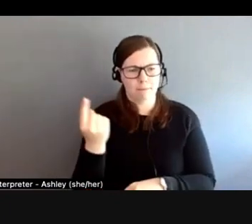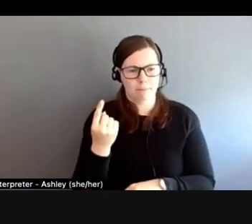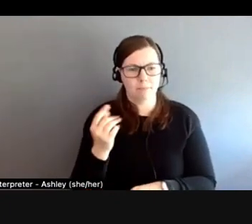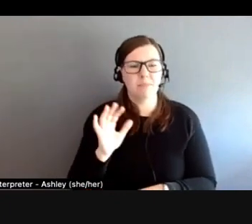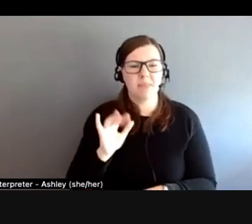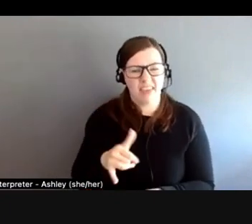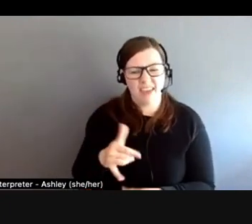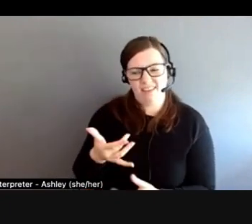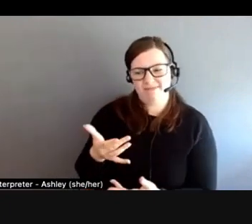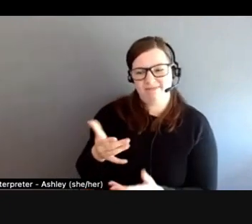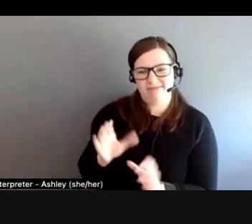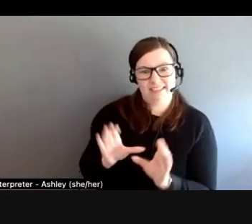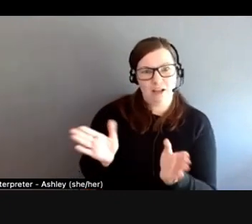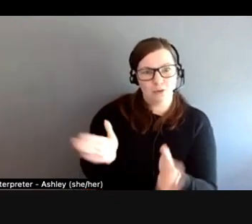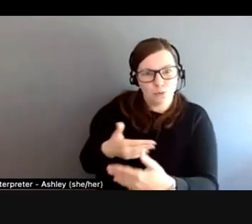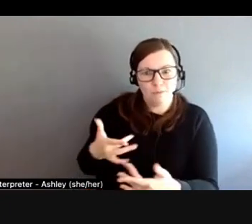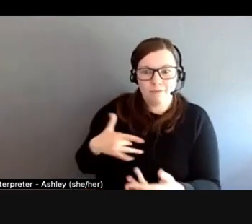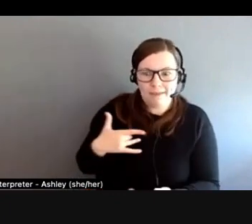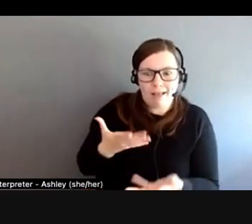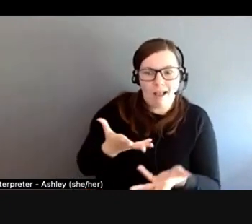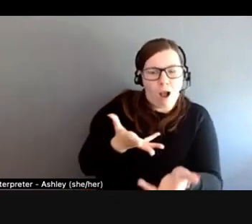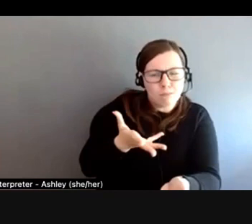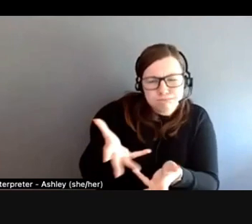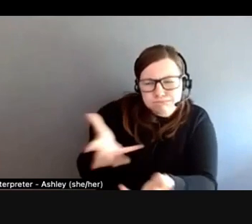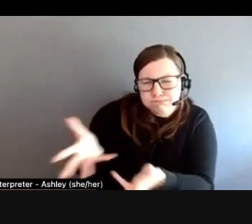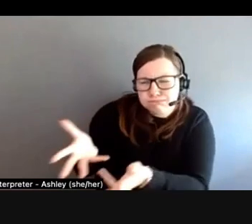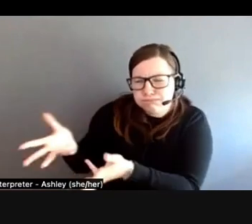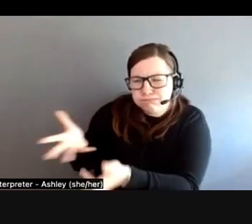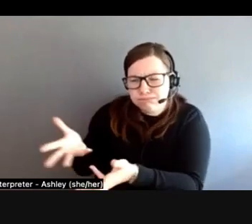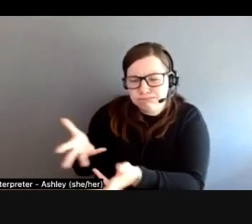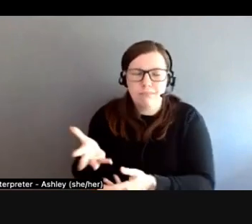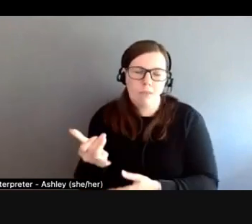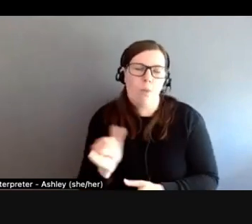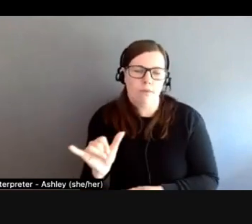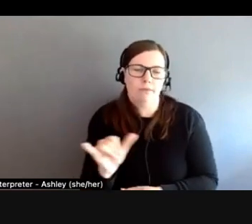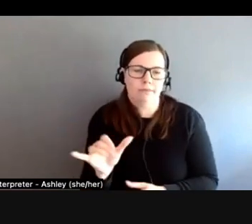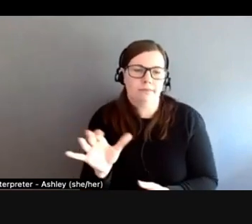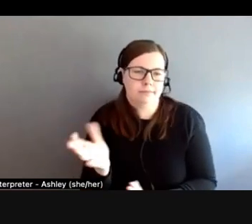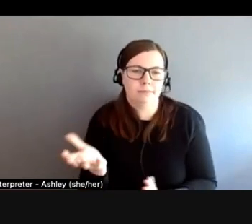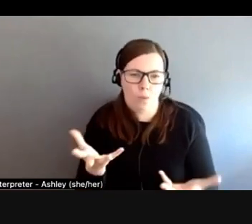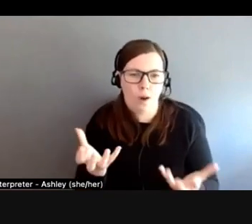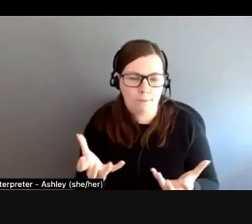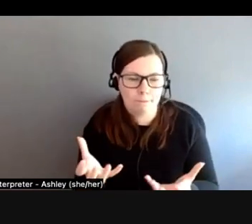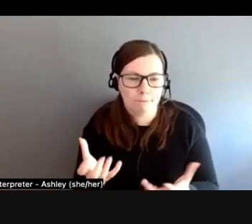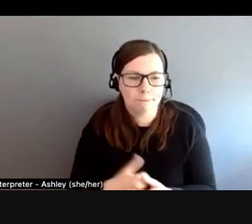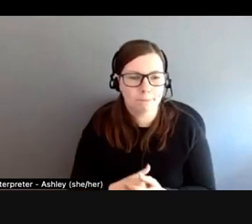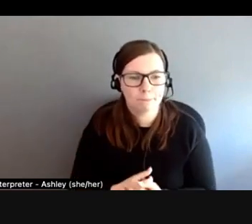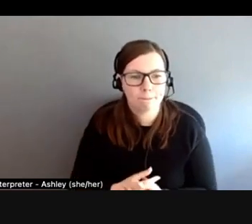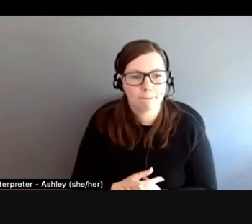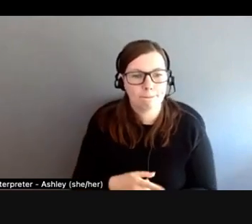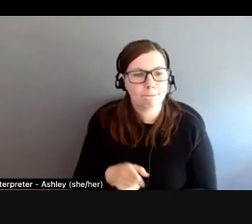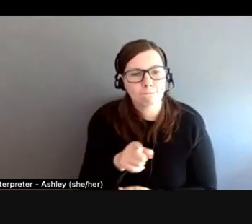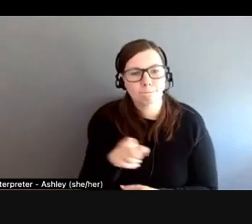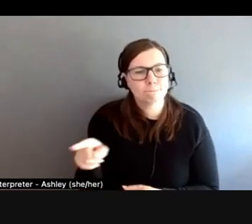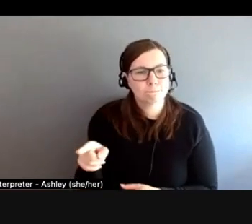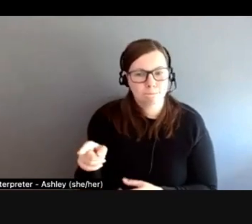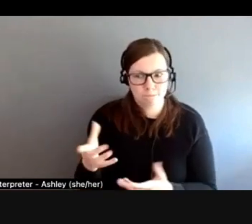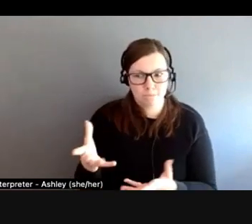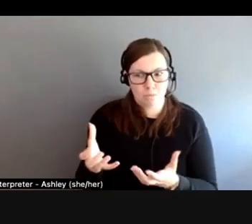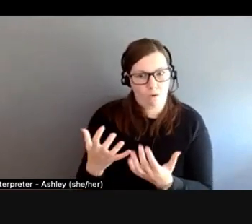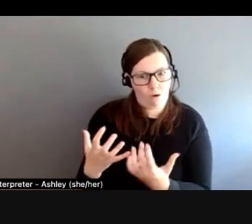classroom. I want to maintain their interest. So how do I